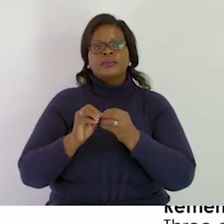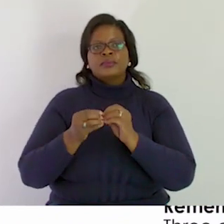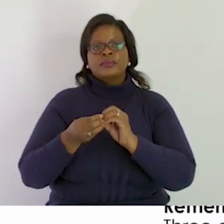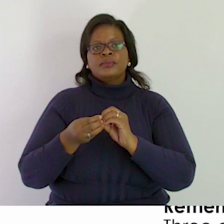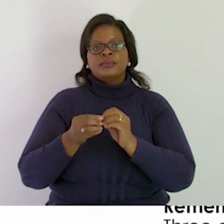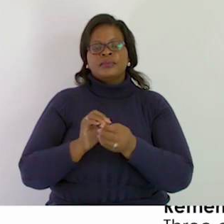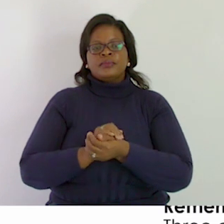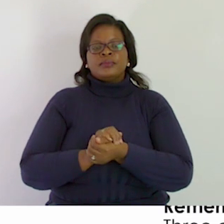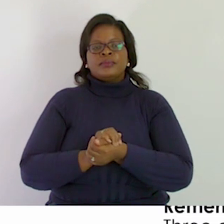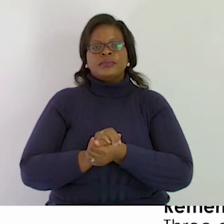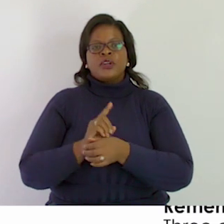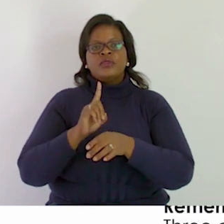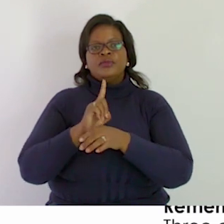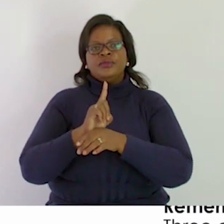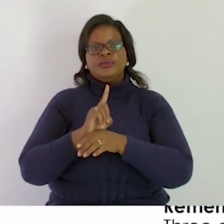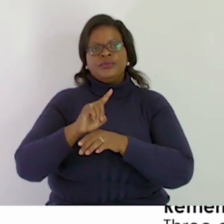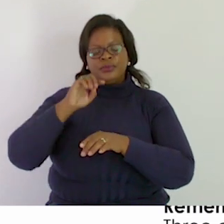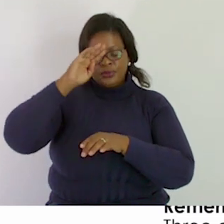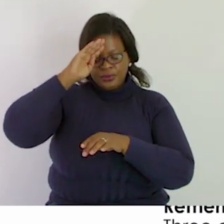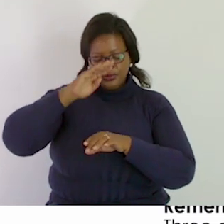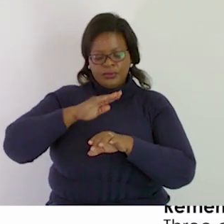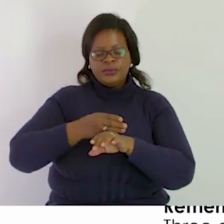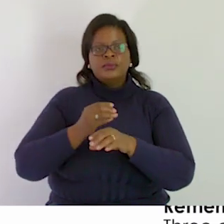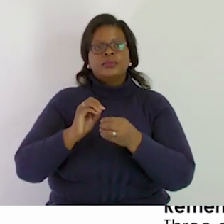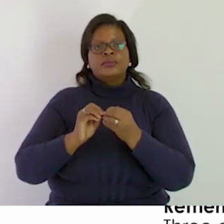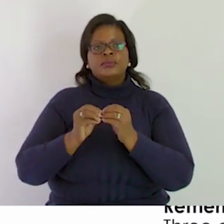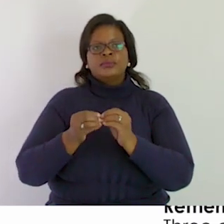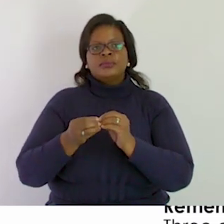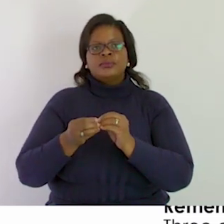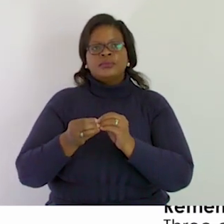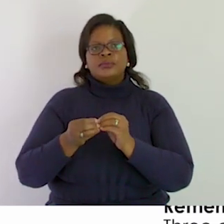Now, the first property of numbers, as you can see, it's an